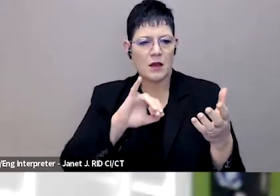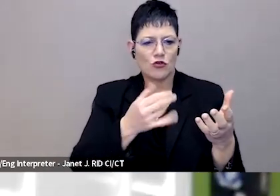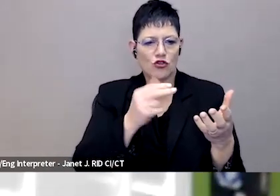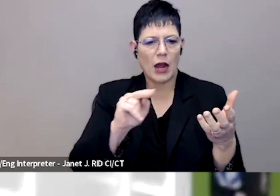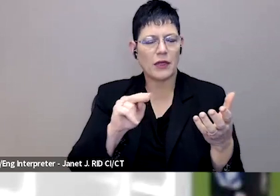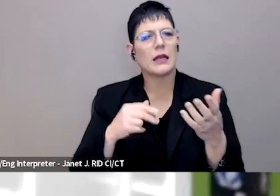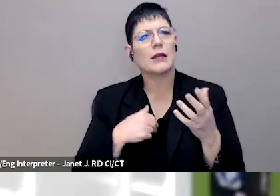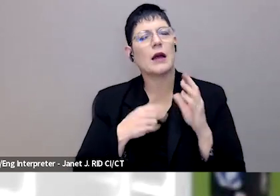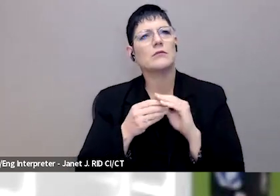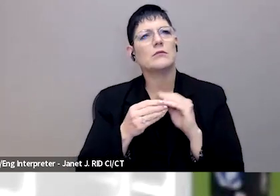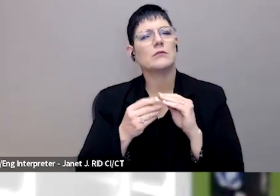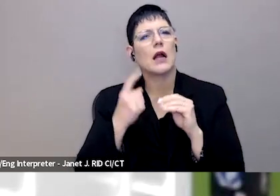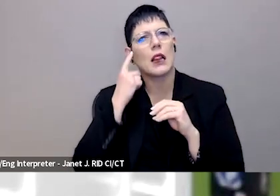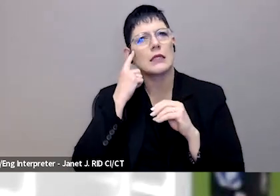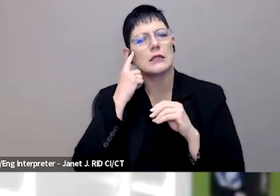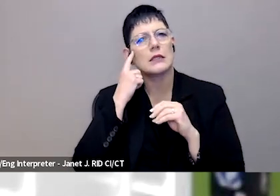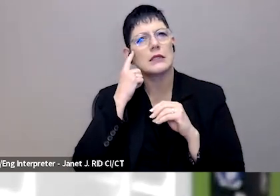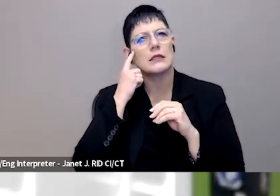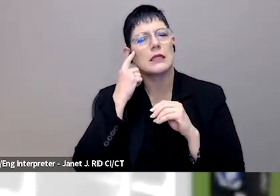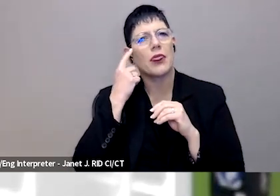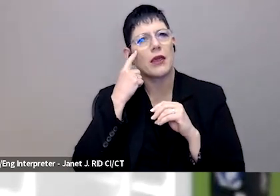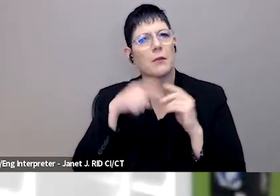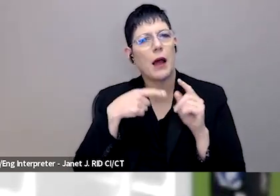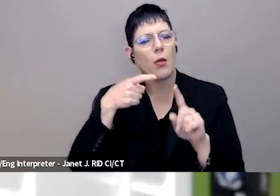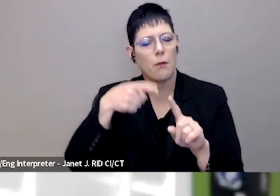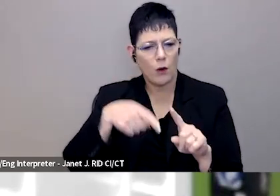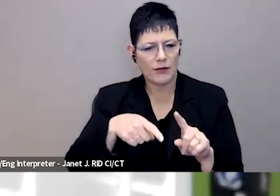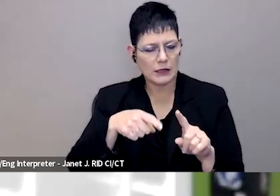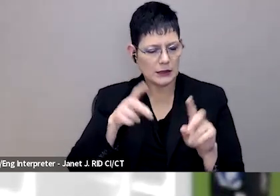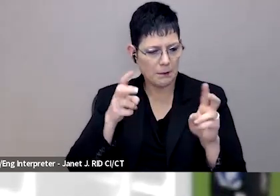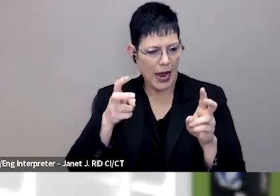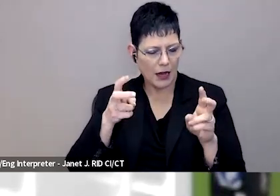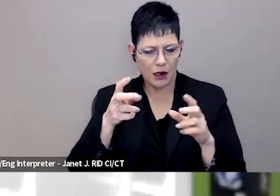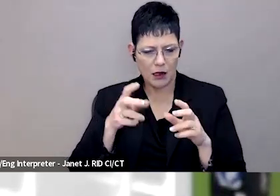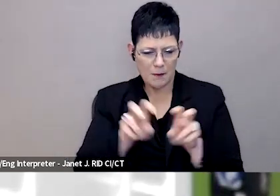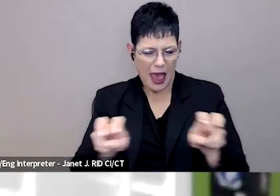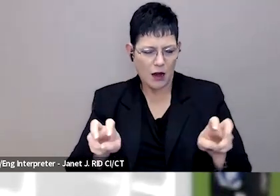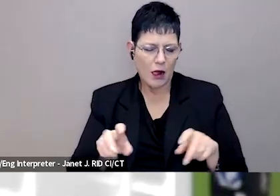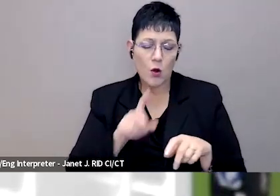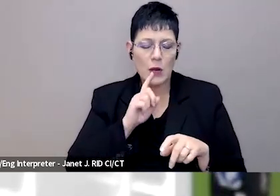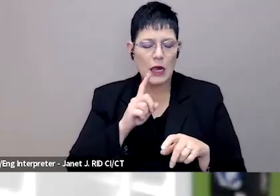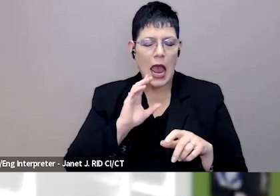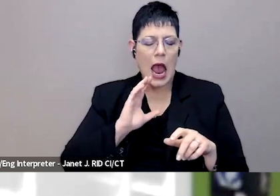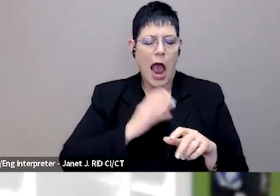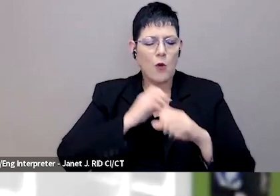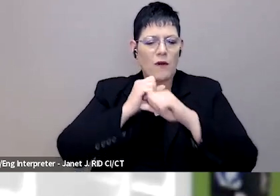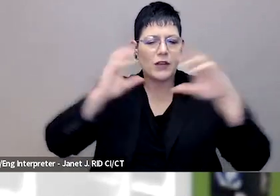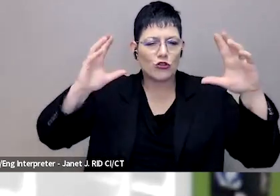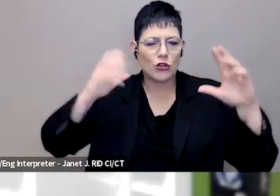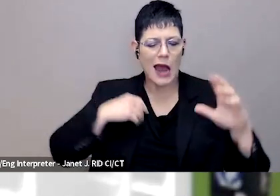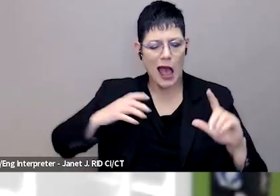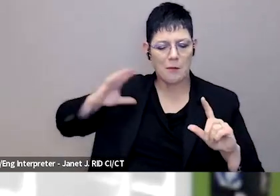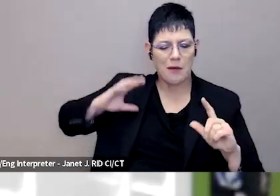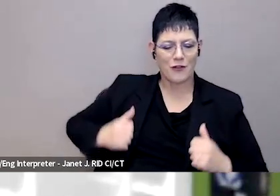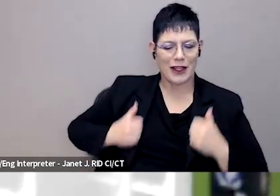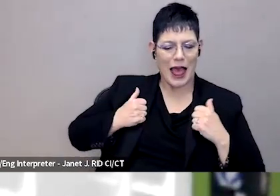we were talking, I kind of went back to the point of this panel was really talking about the vision. And I come from a business corporate career before I kind of got into